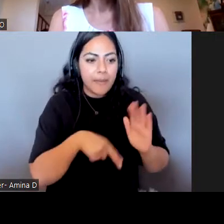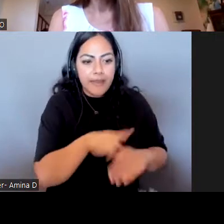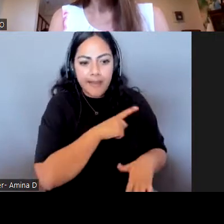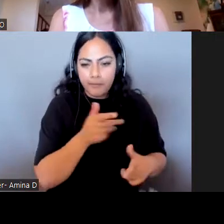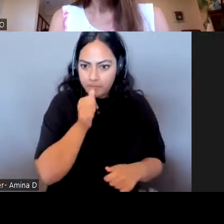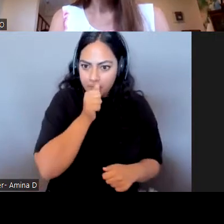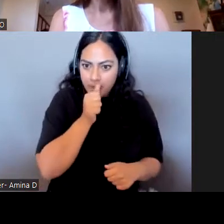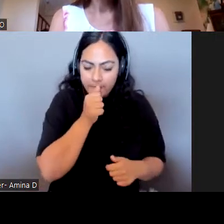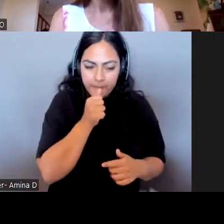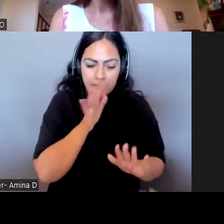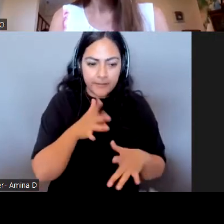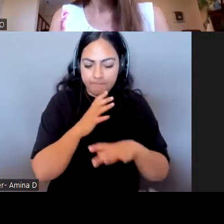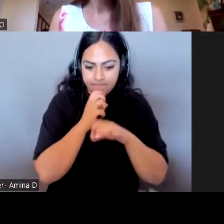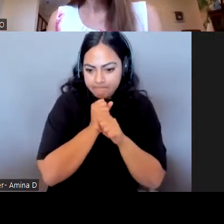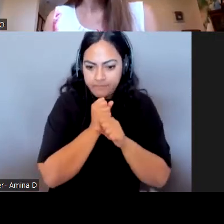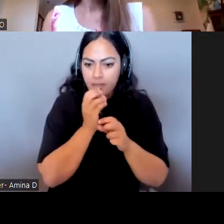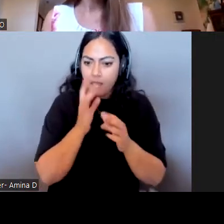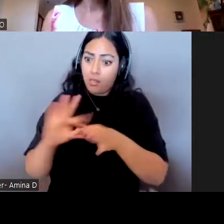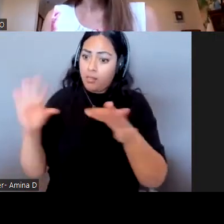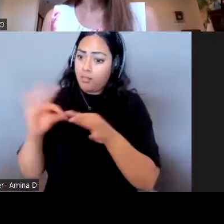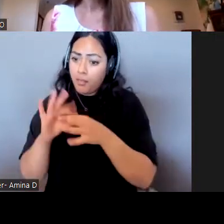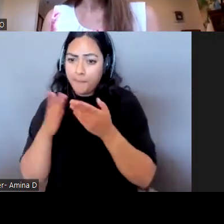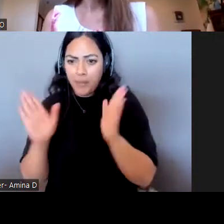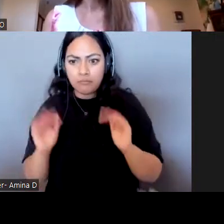your dirty laundry in public.